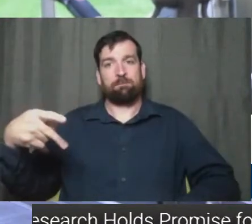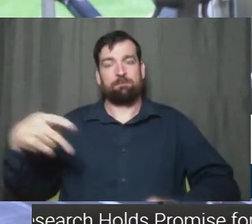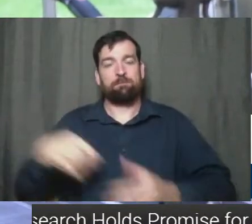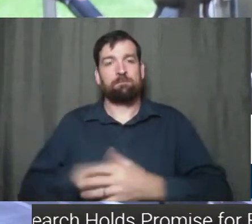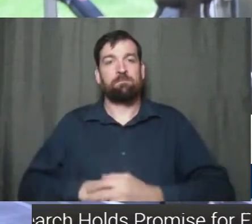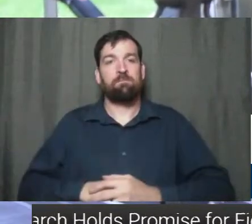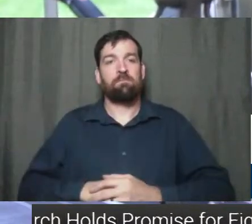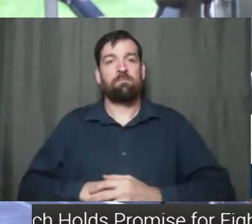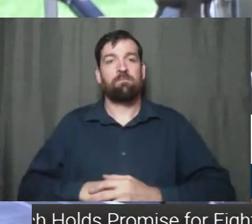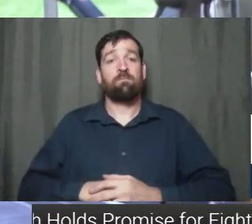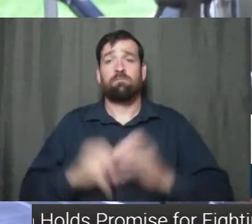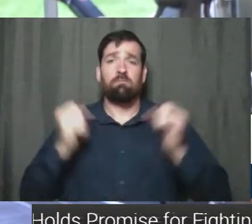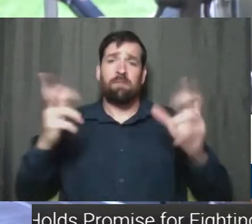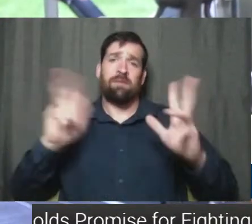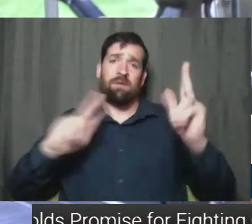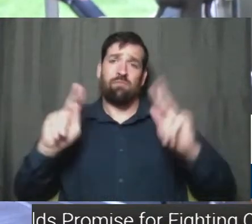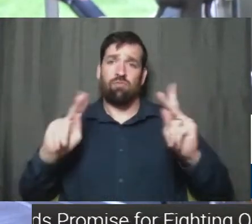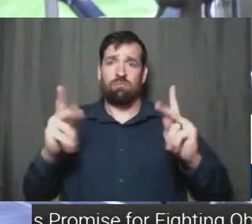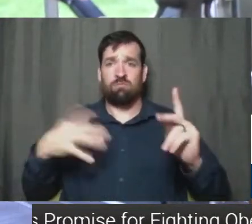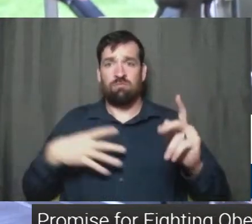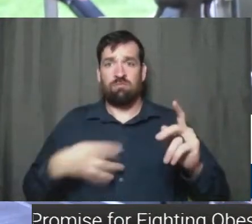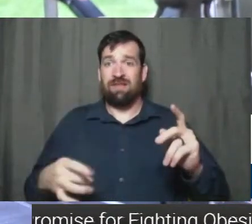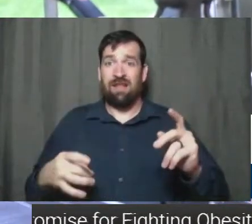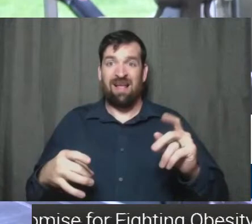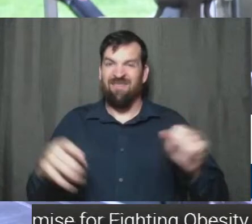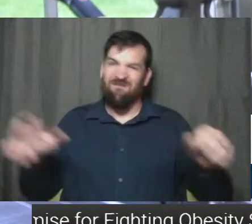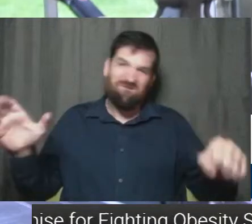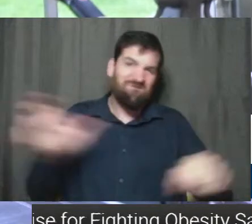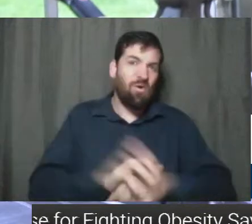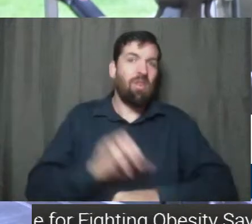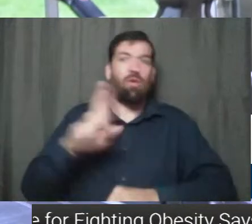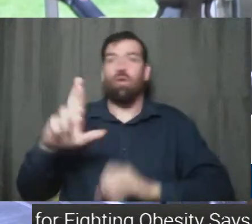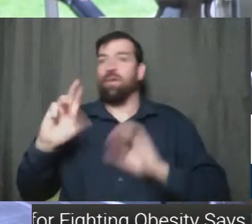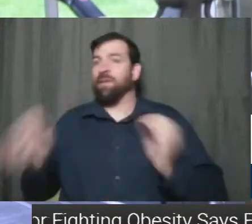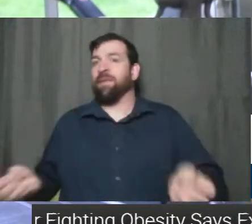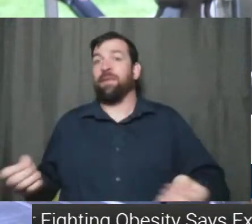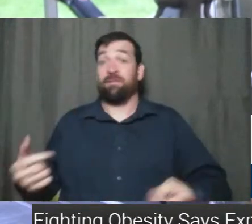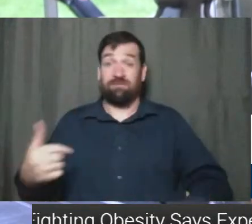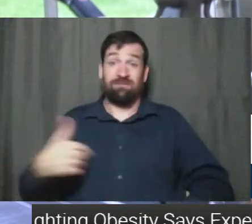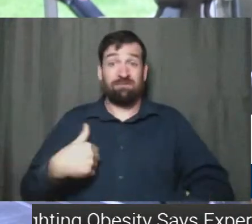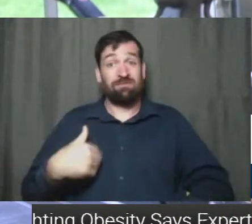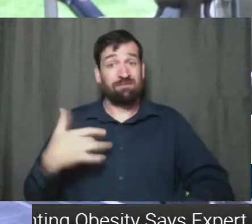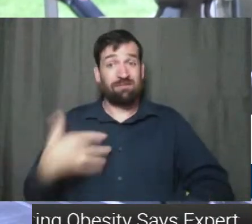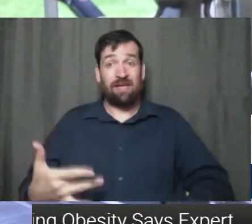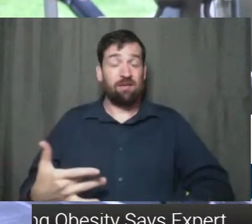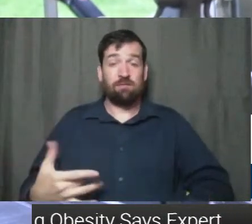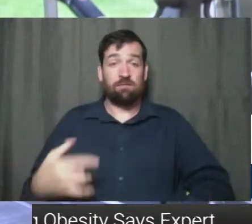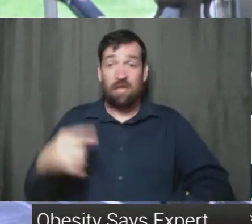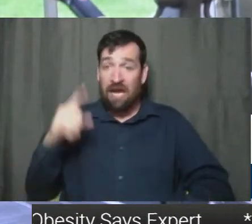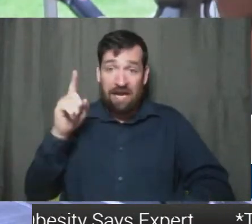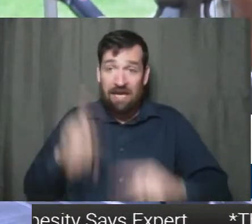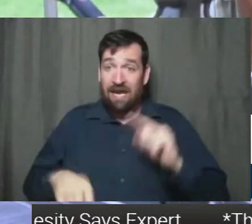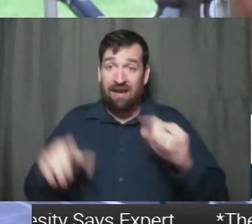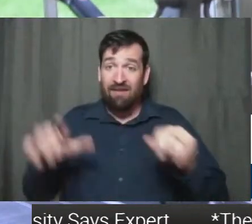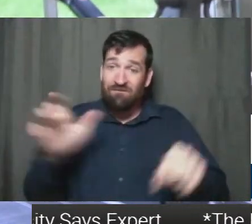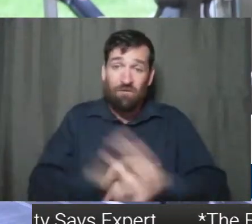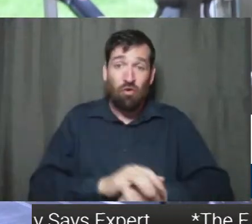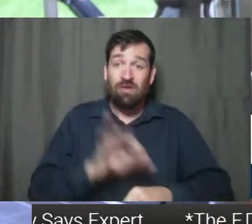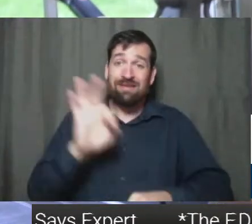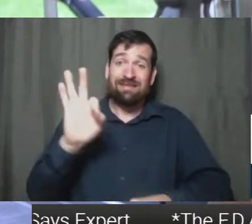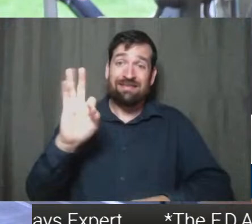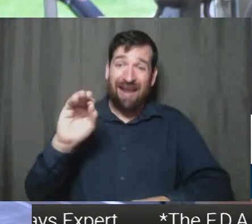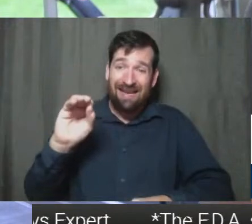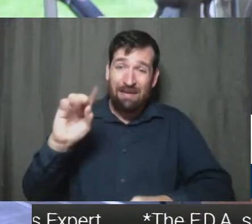There's a lot of people that like to go in all or nothing, and I'm actually one of those people. If I can't get a full hour to 90 minutes of working out, I don't even want to work